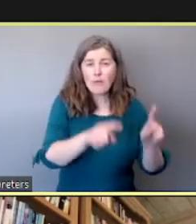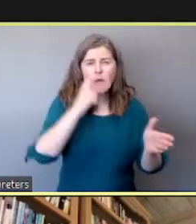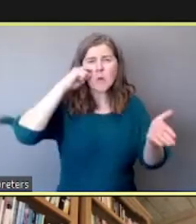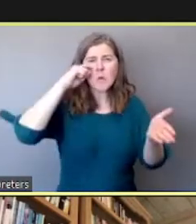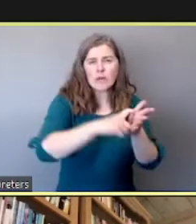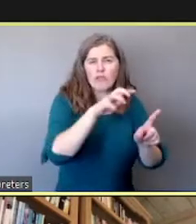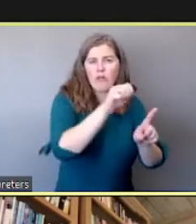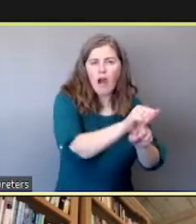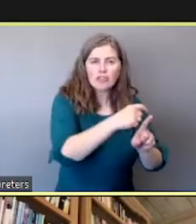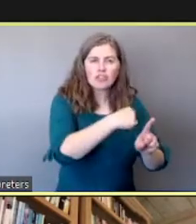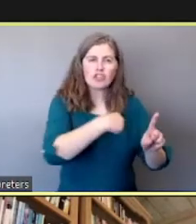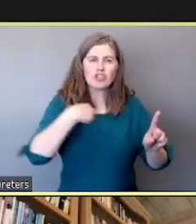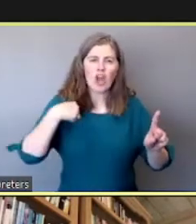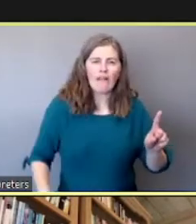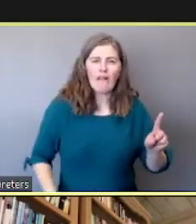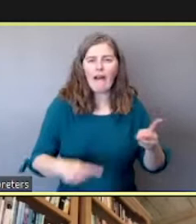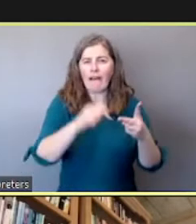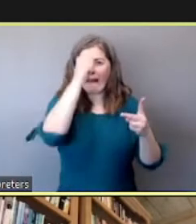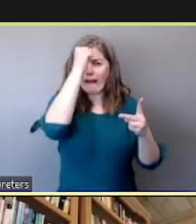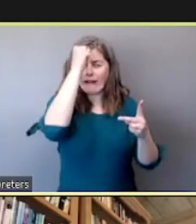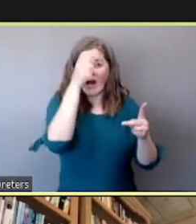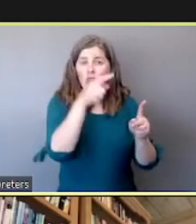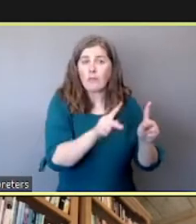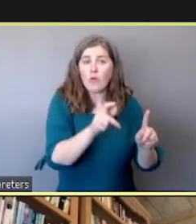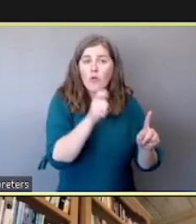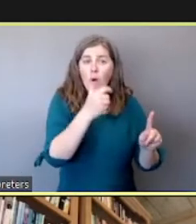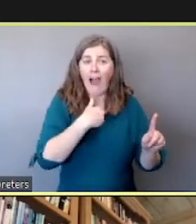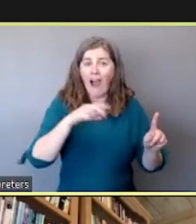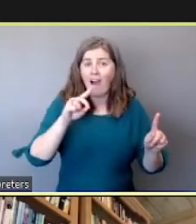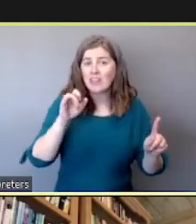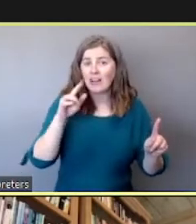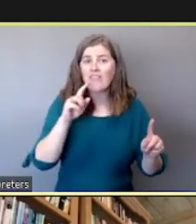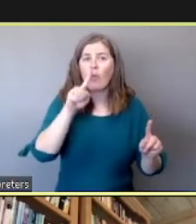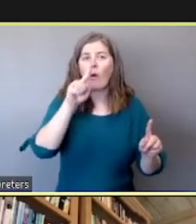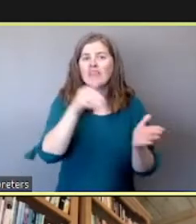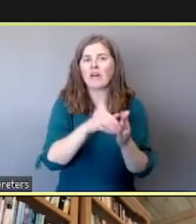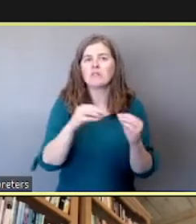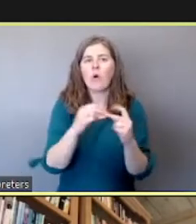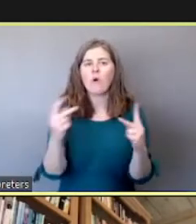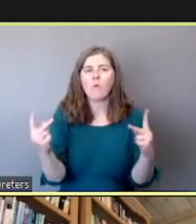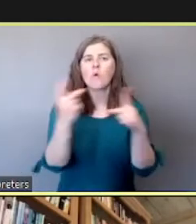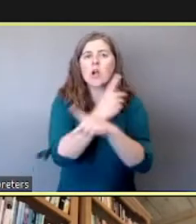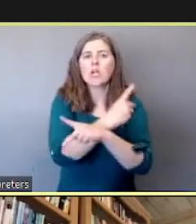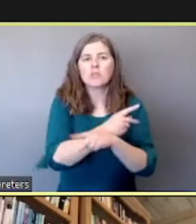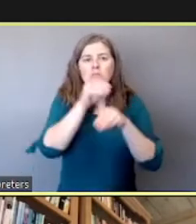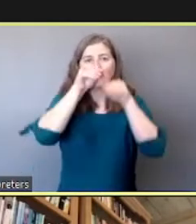that people with Delta had 1,000 times more viral particles in their